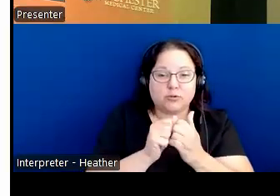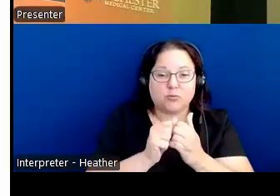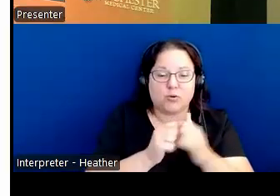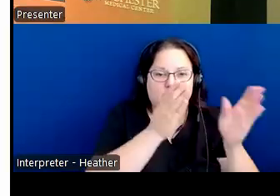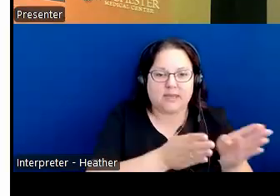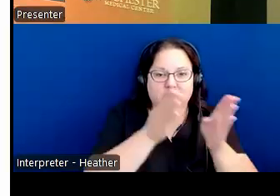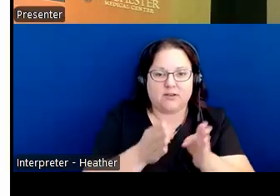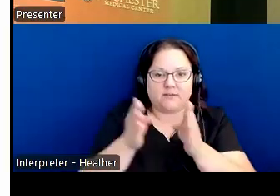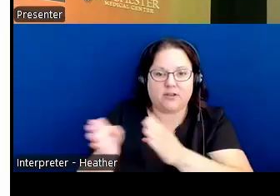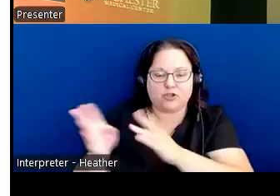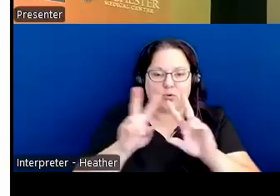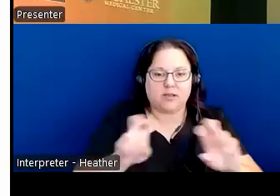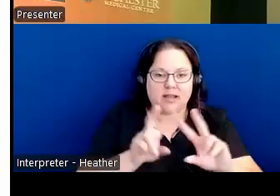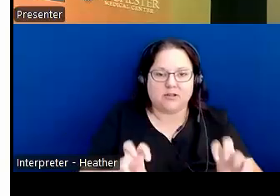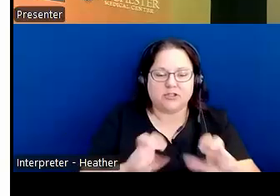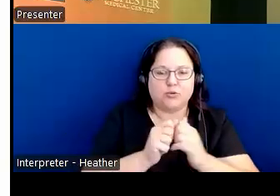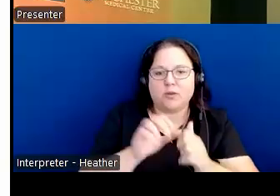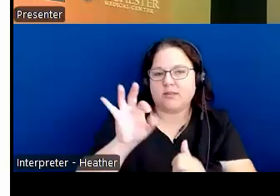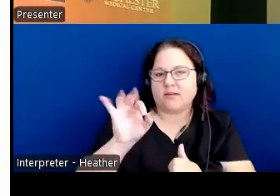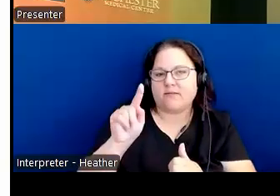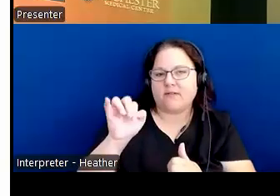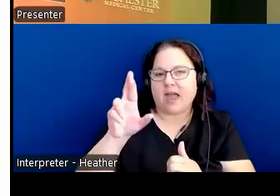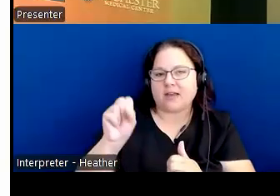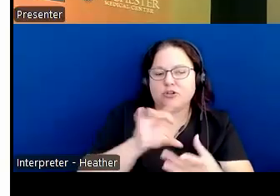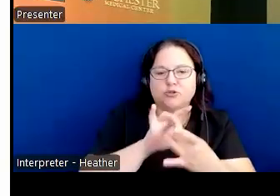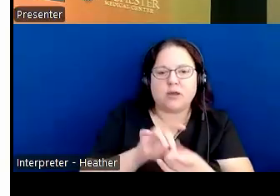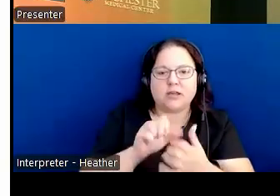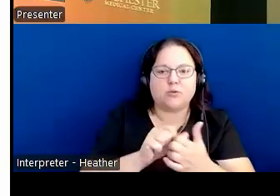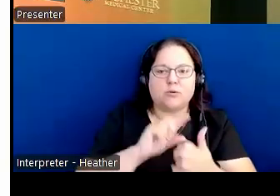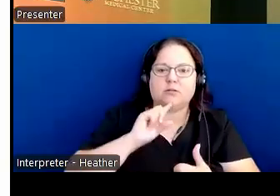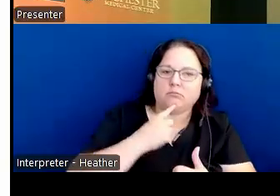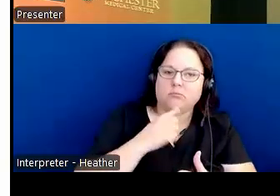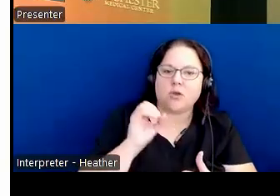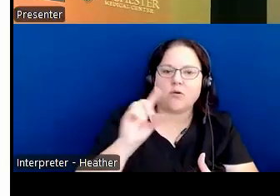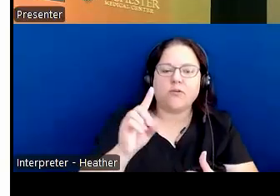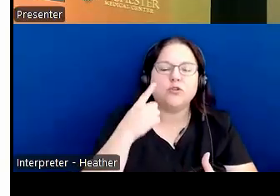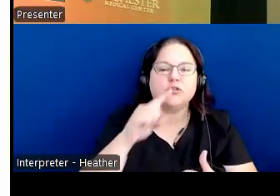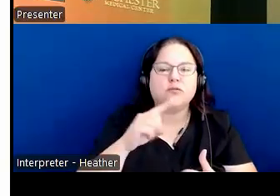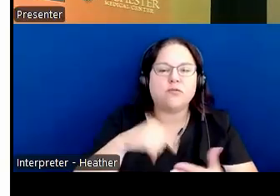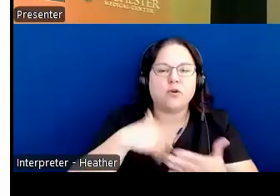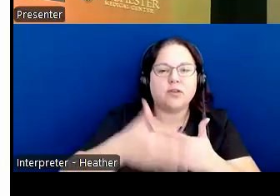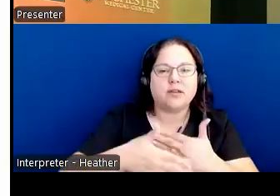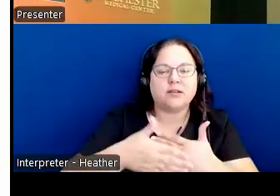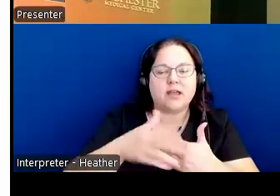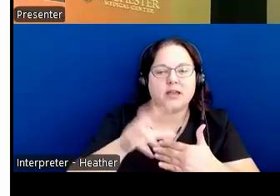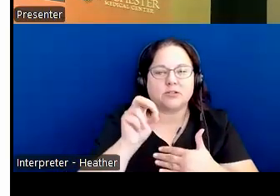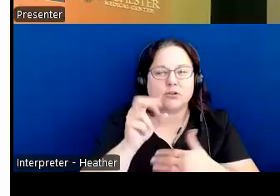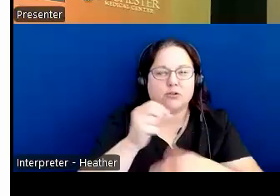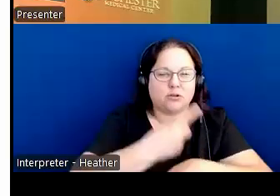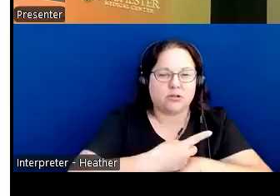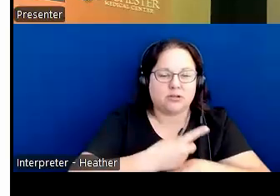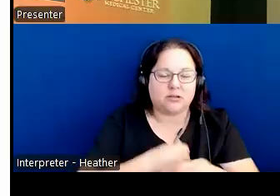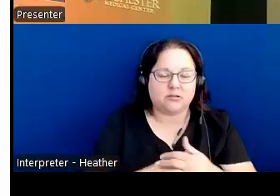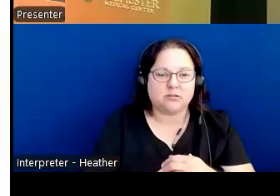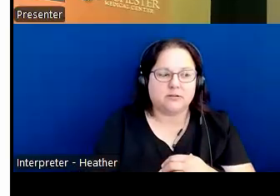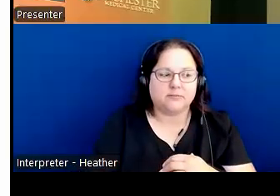analyses of factors related to acute risk of overdose in the next 30 days. Each of these factors